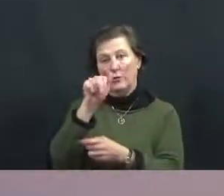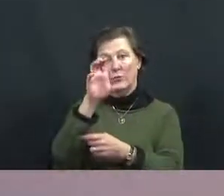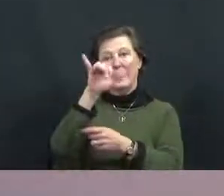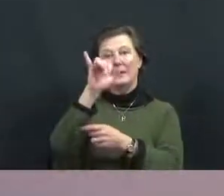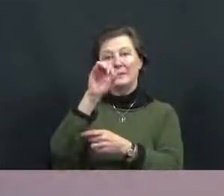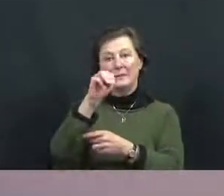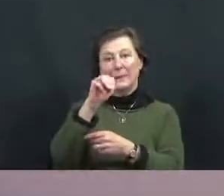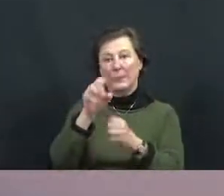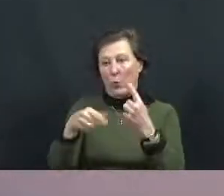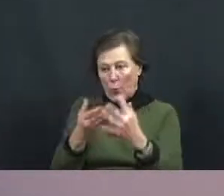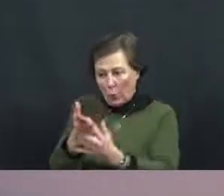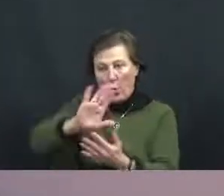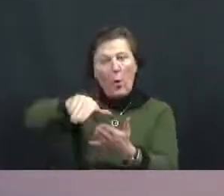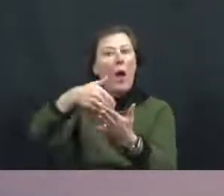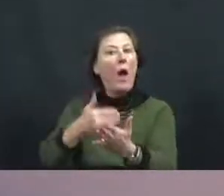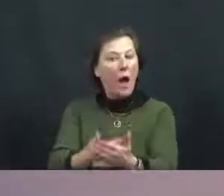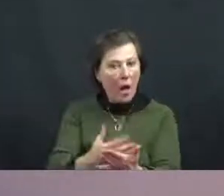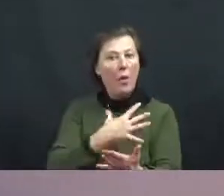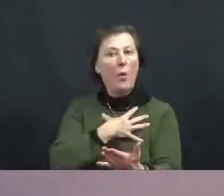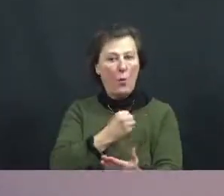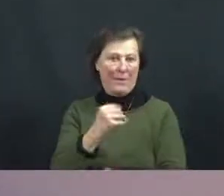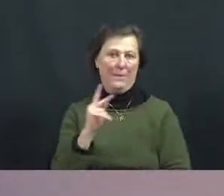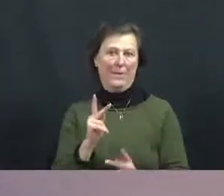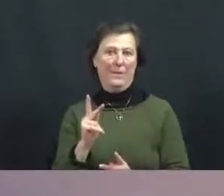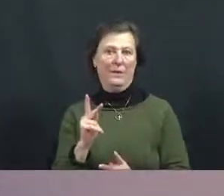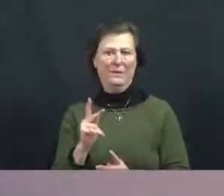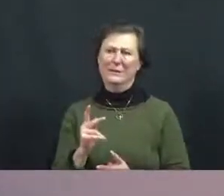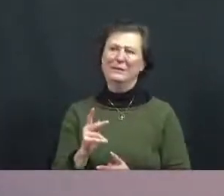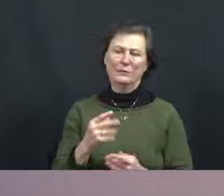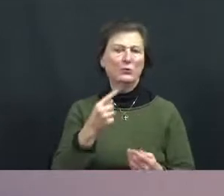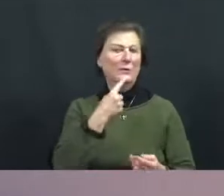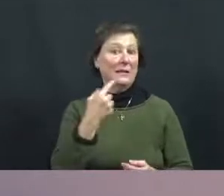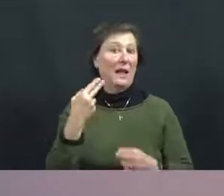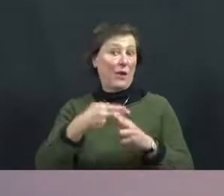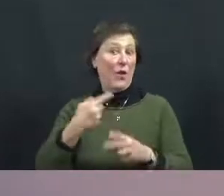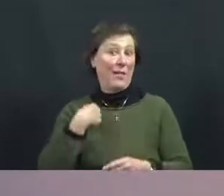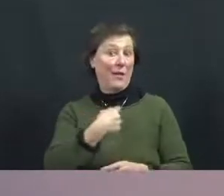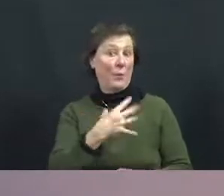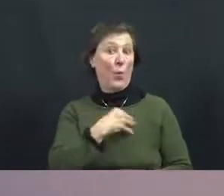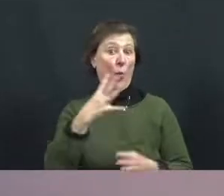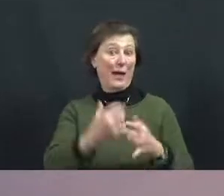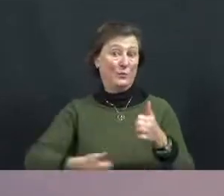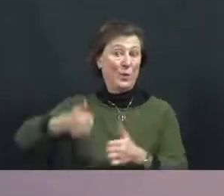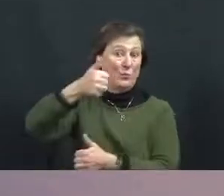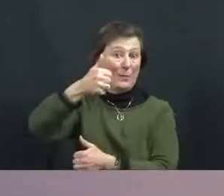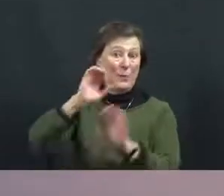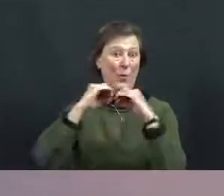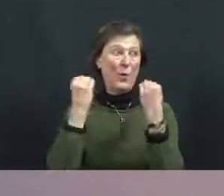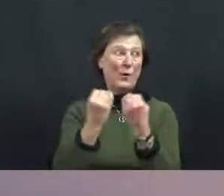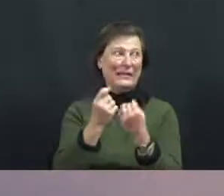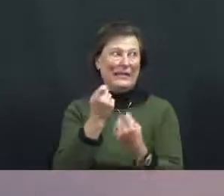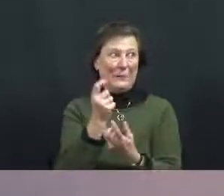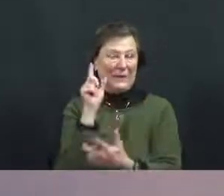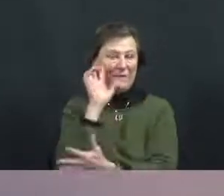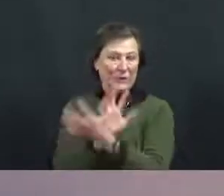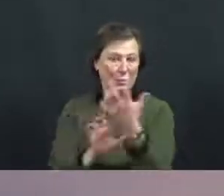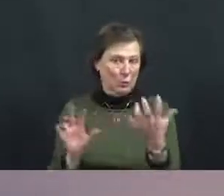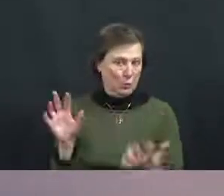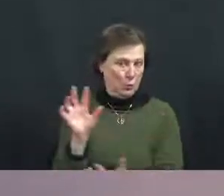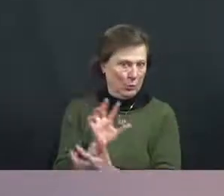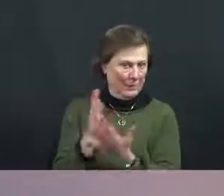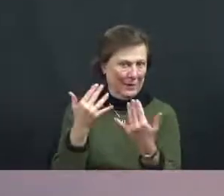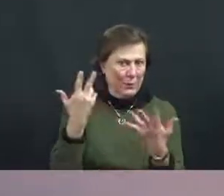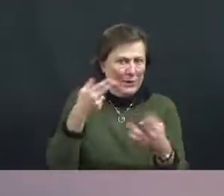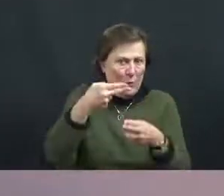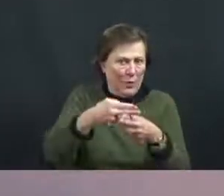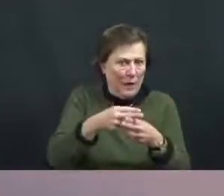people. Needless to say, calling us a white supremacist organization is kind of confusing, because what do you